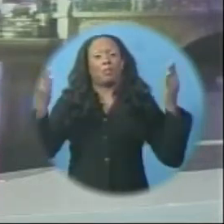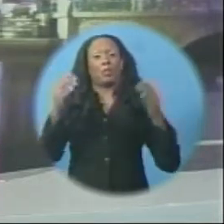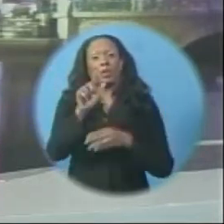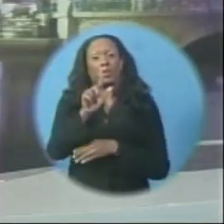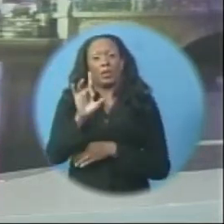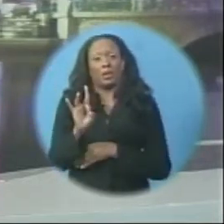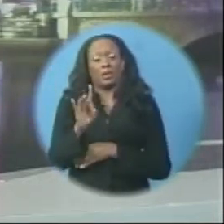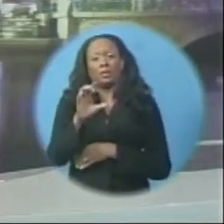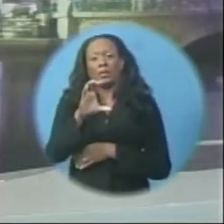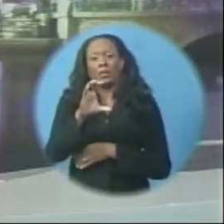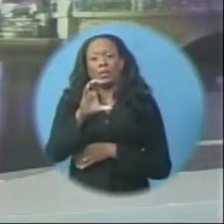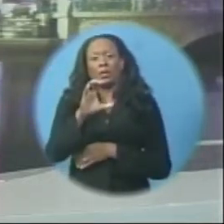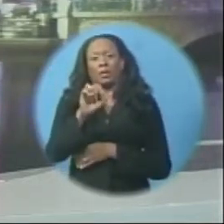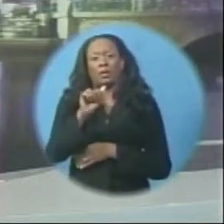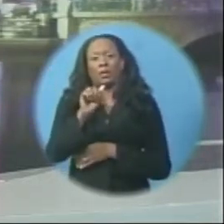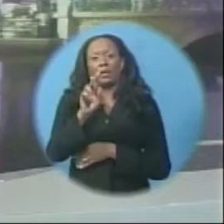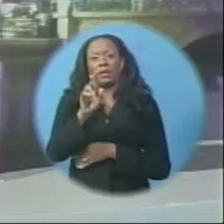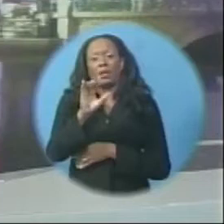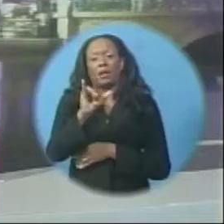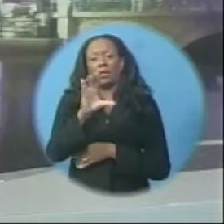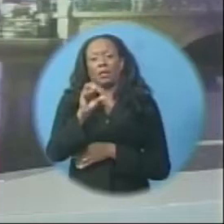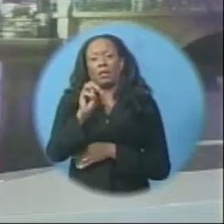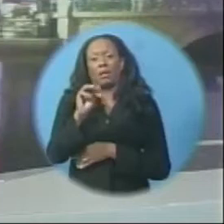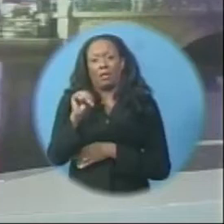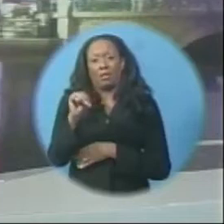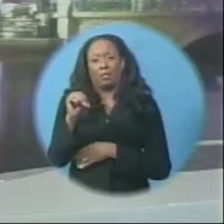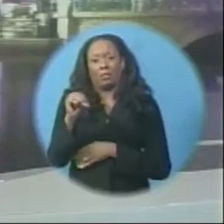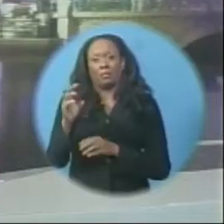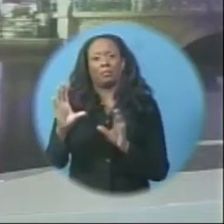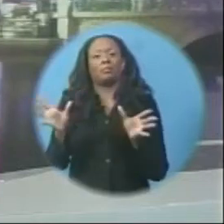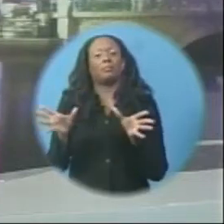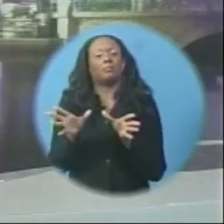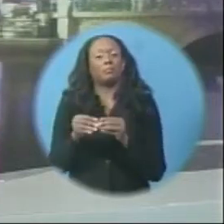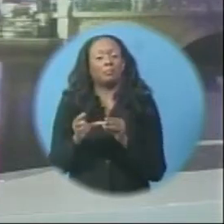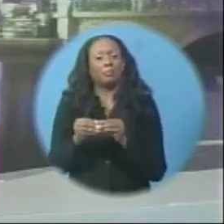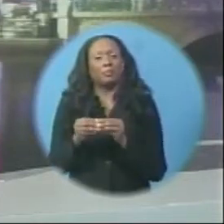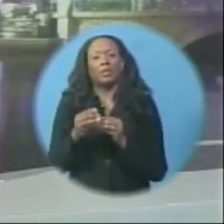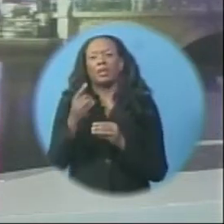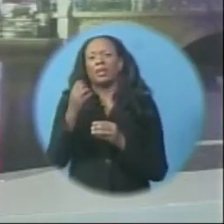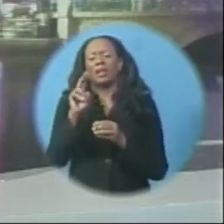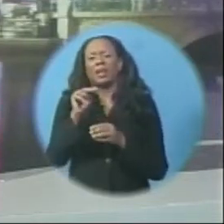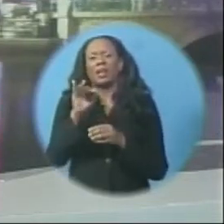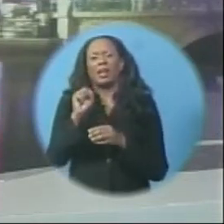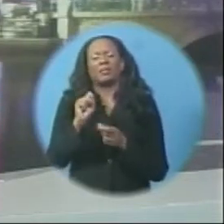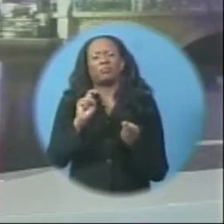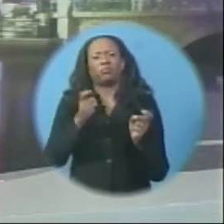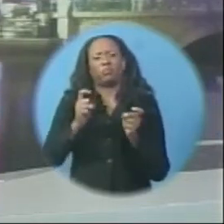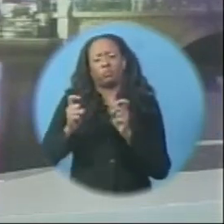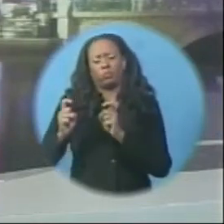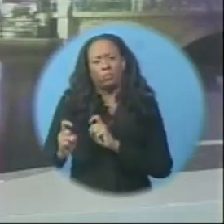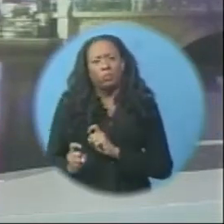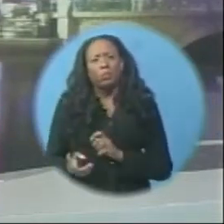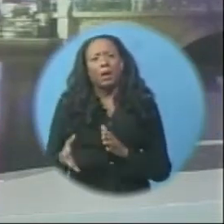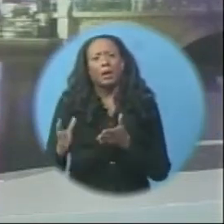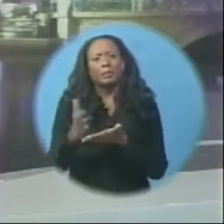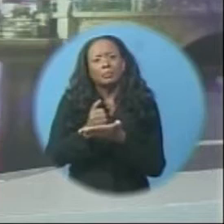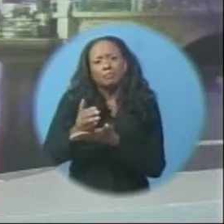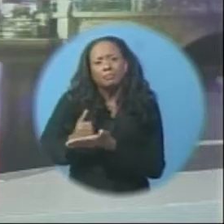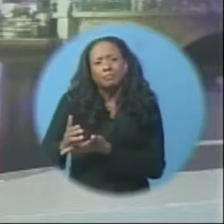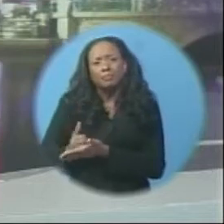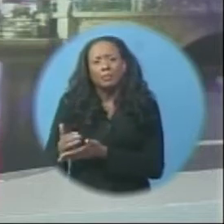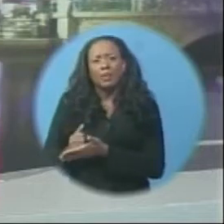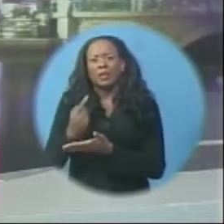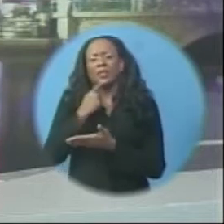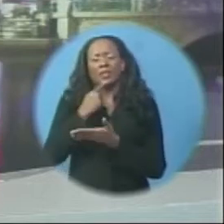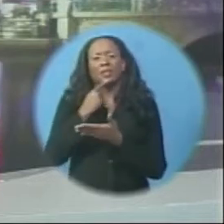Heads of Social Security meeting that the NIS has undergone several reforms and has increased its revenue and